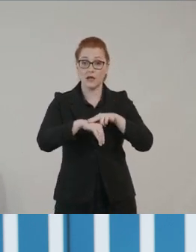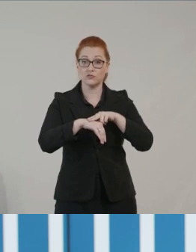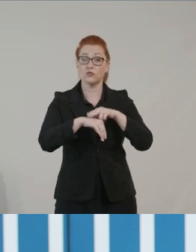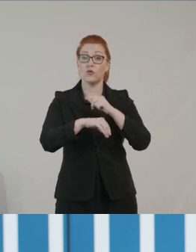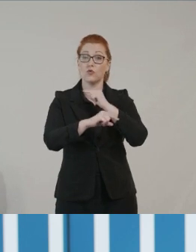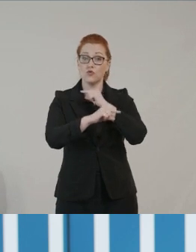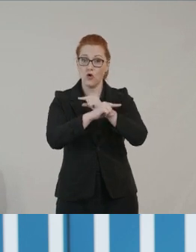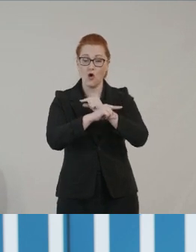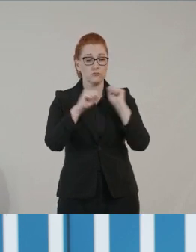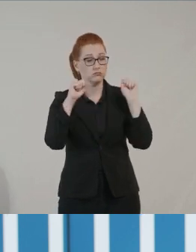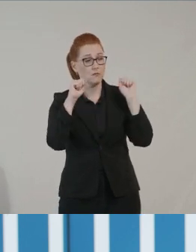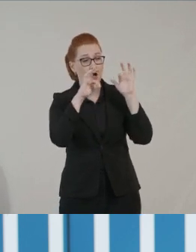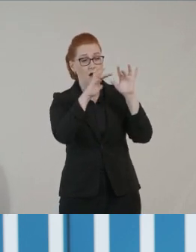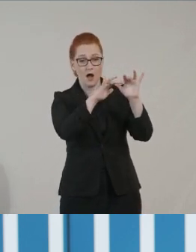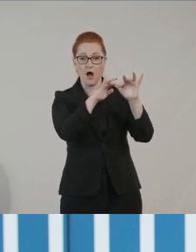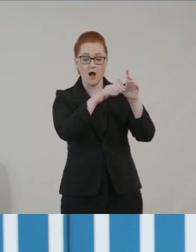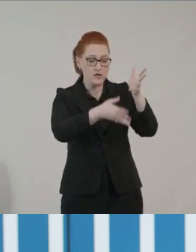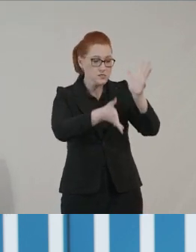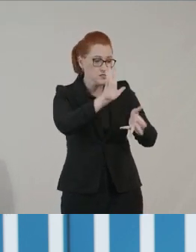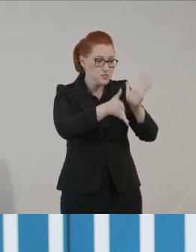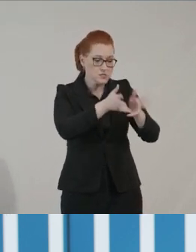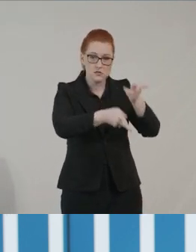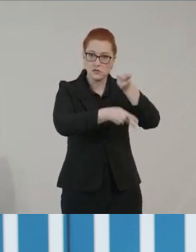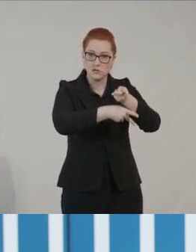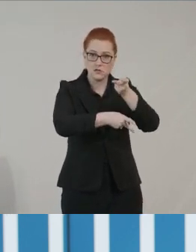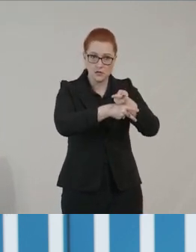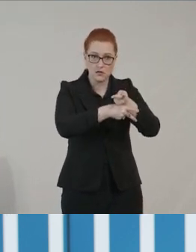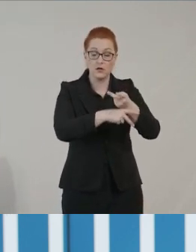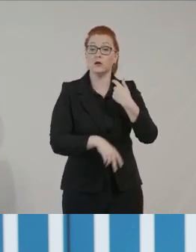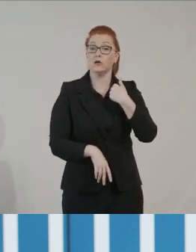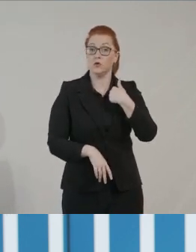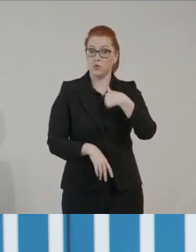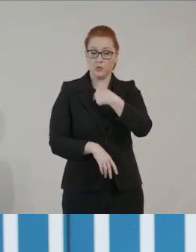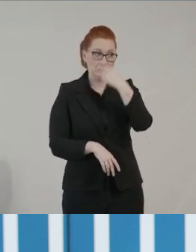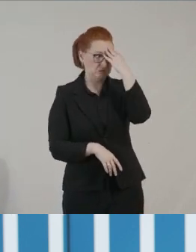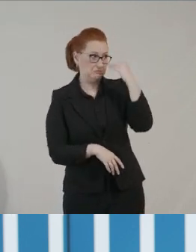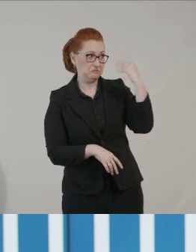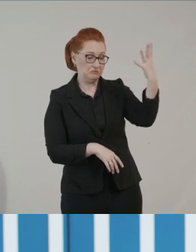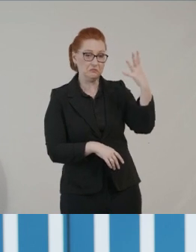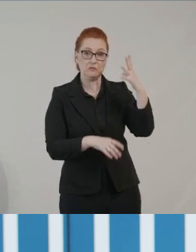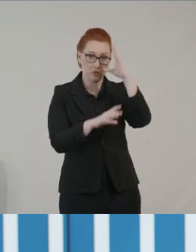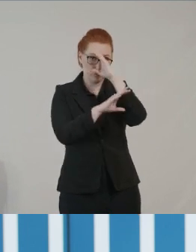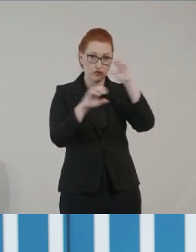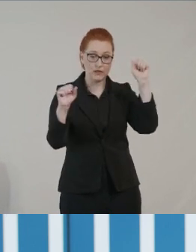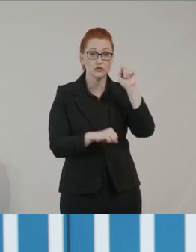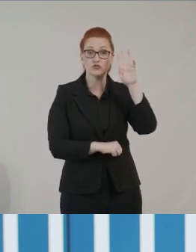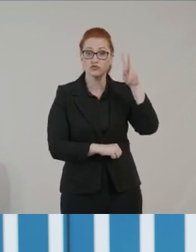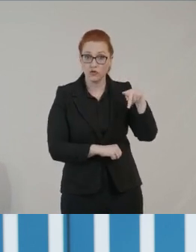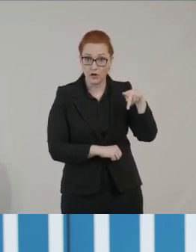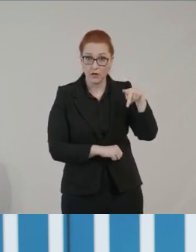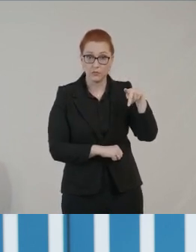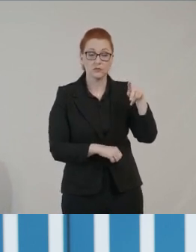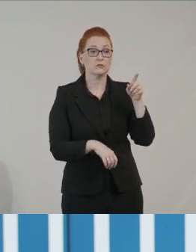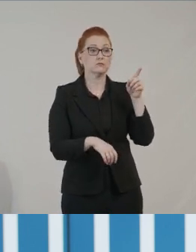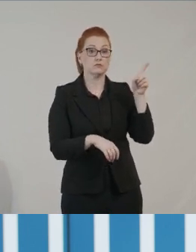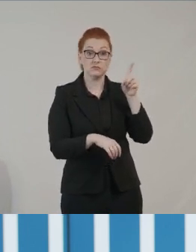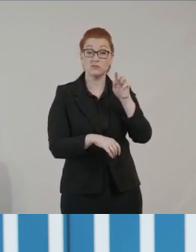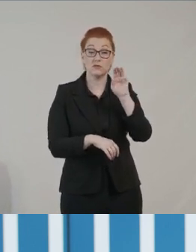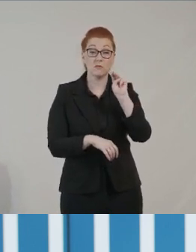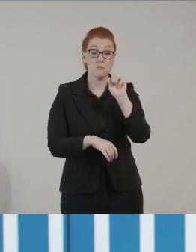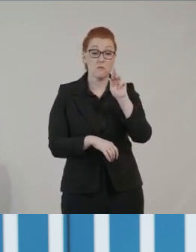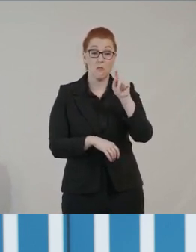medical personnel. President Trump, with the advocacy of Senator Martha McSally, took a personal interest in what